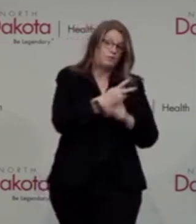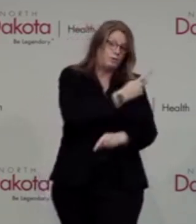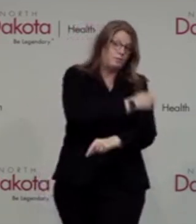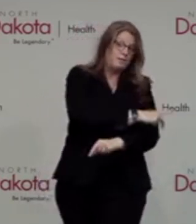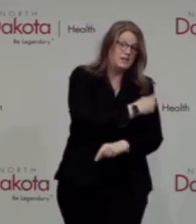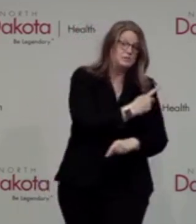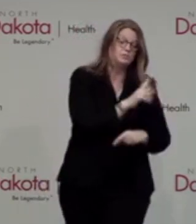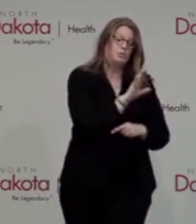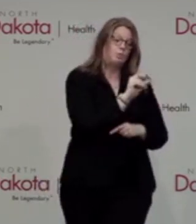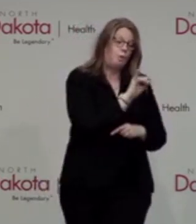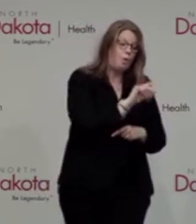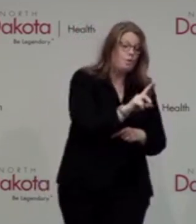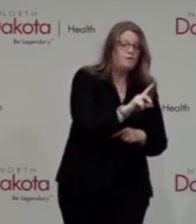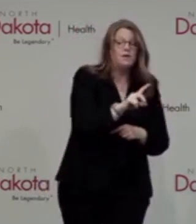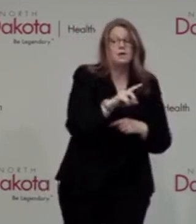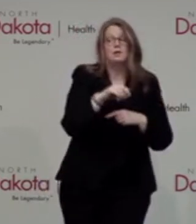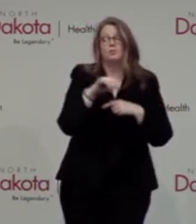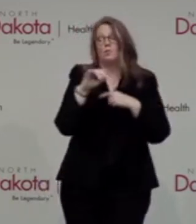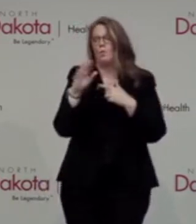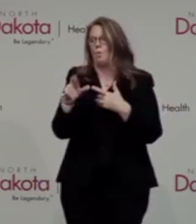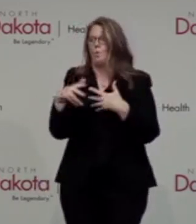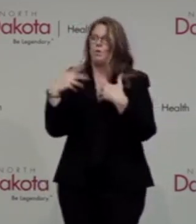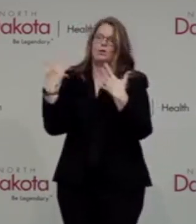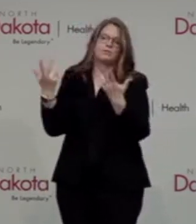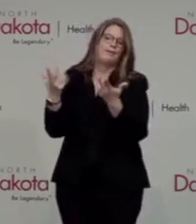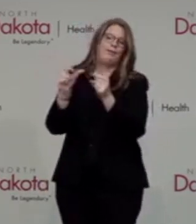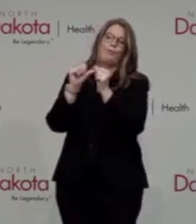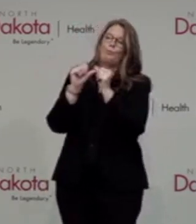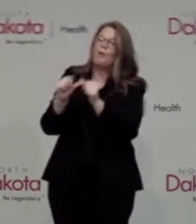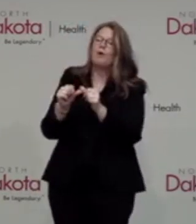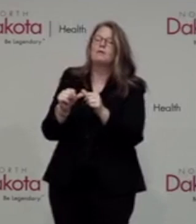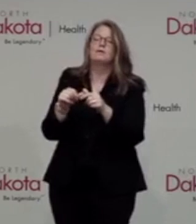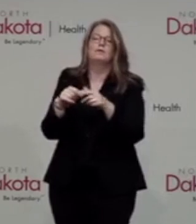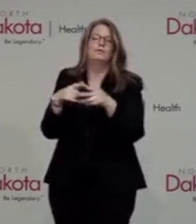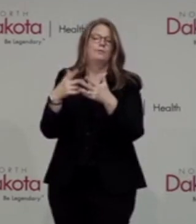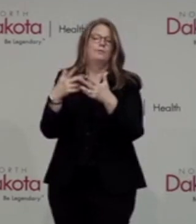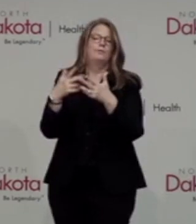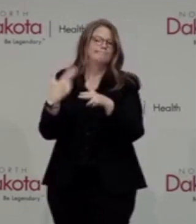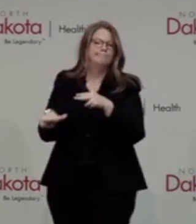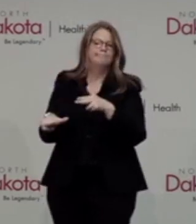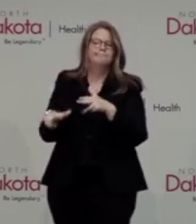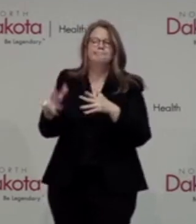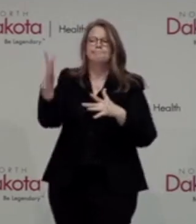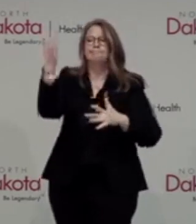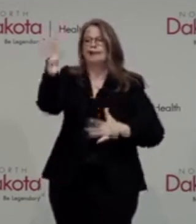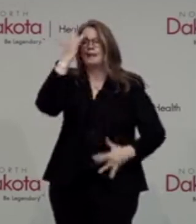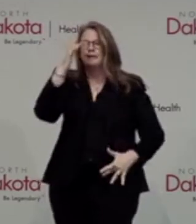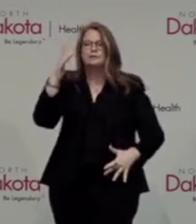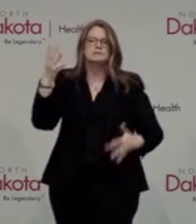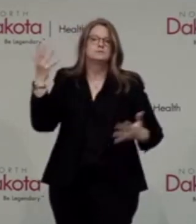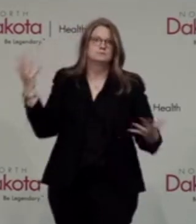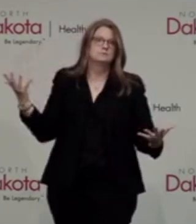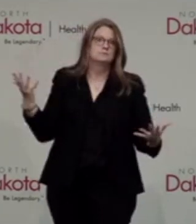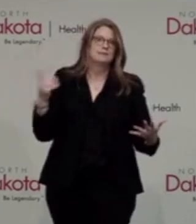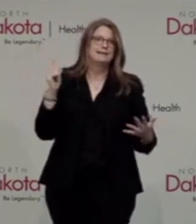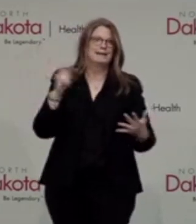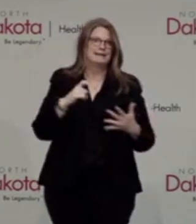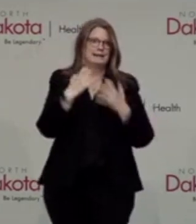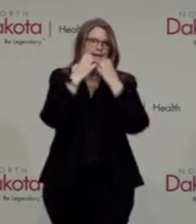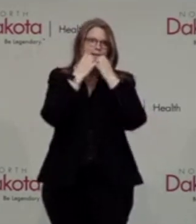in North Dakota, whether it be for chronic or acute reasons that they need the highest levels of